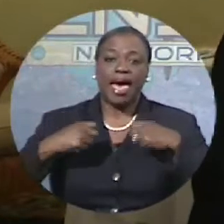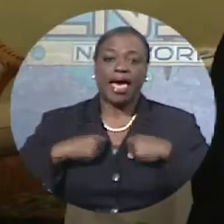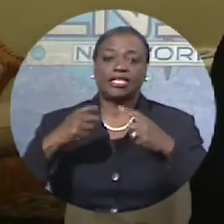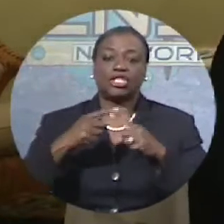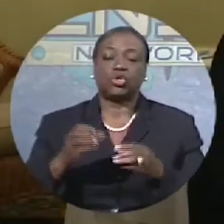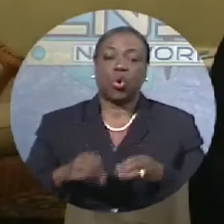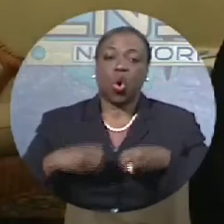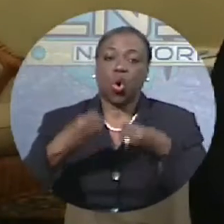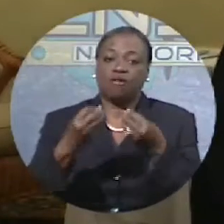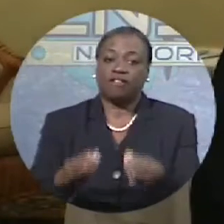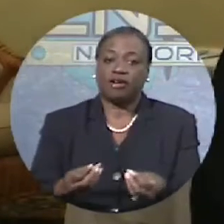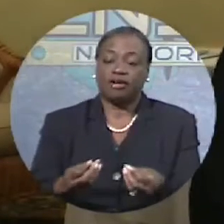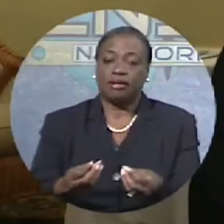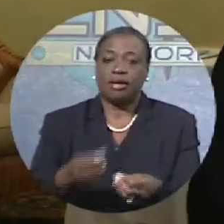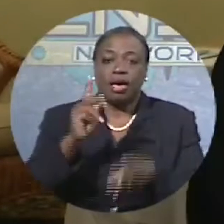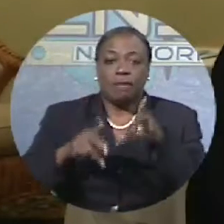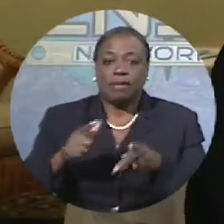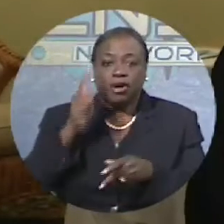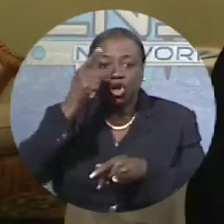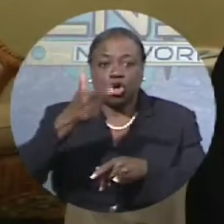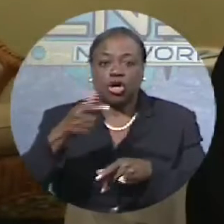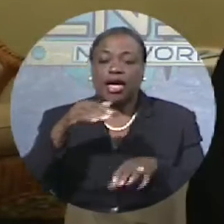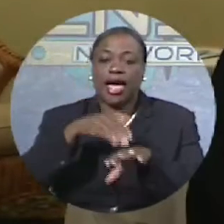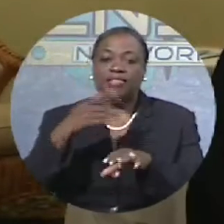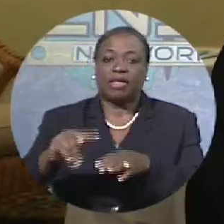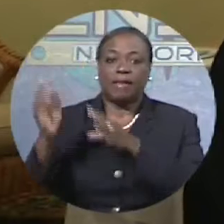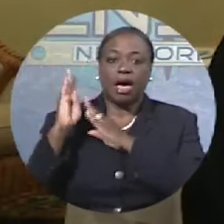look at the Bahamas from